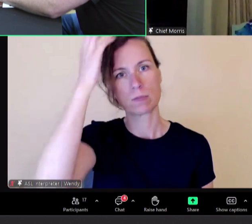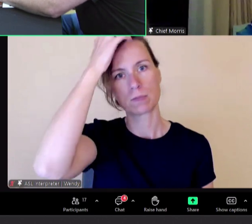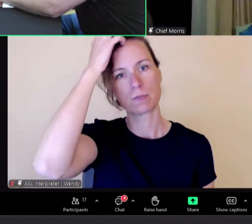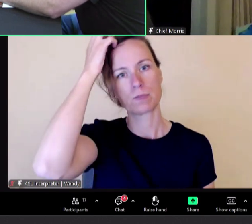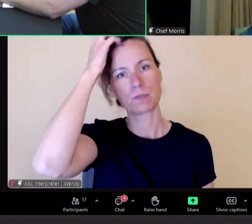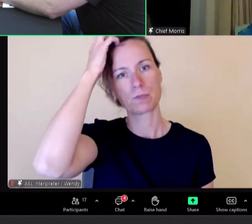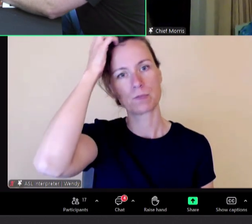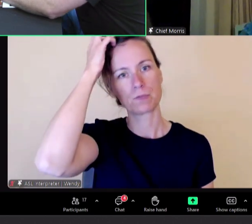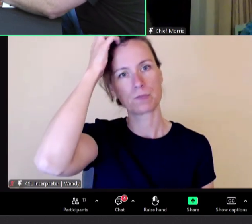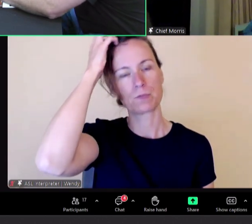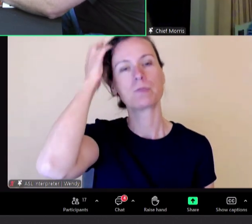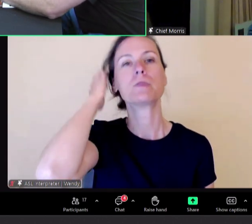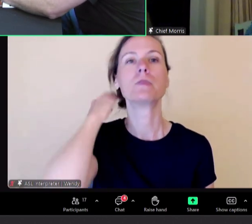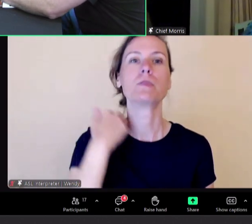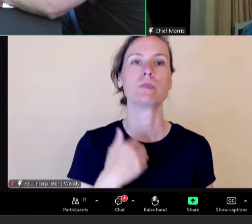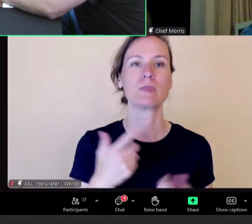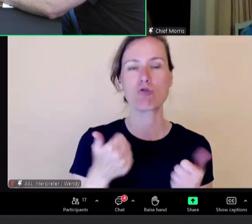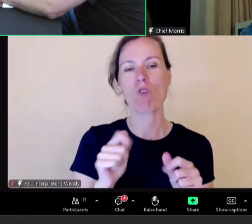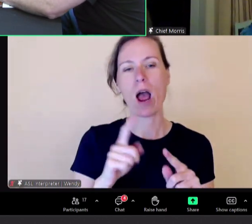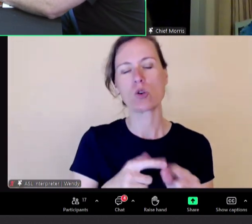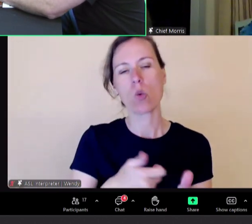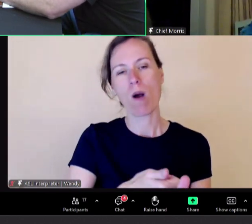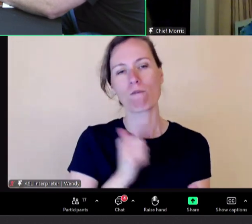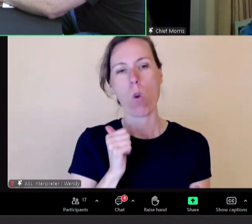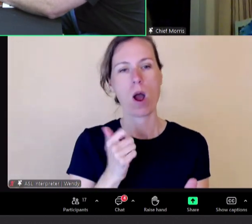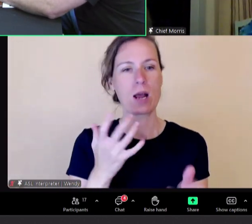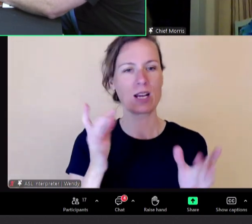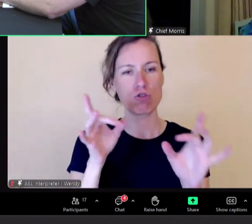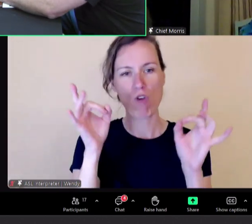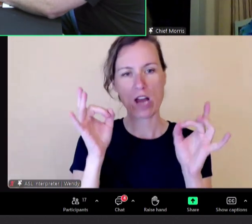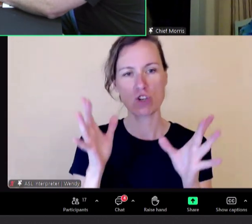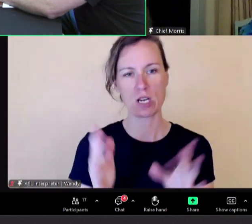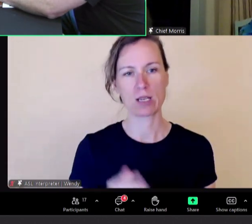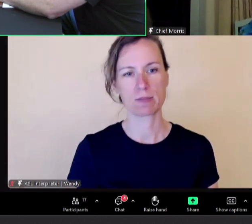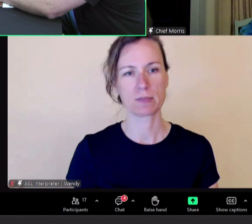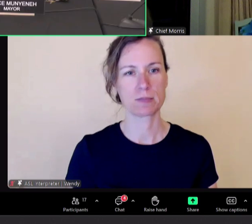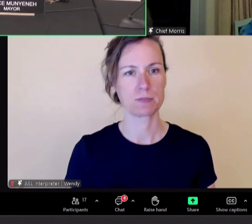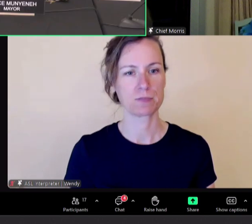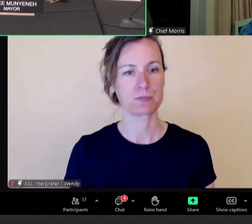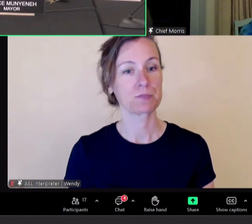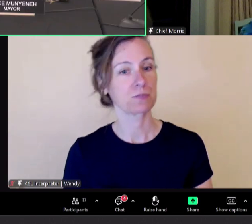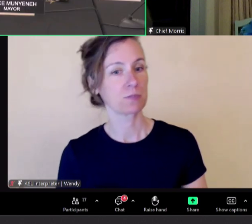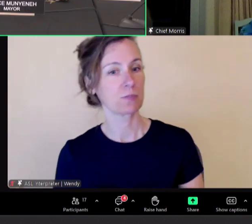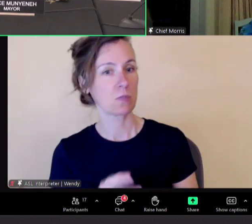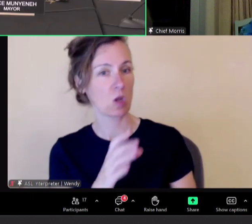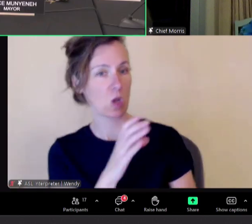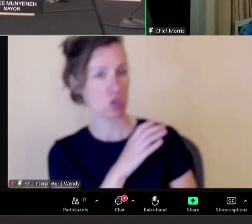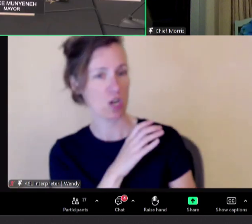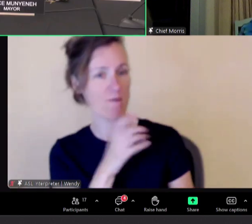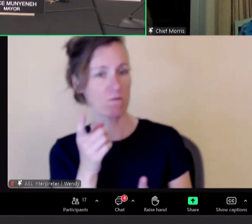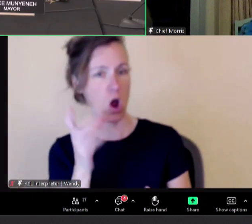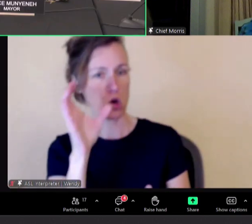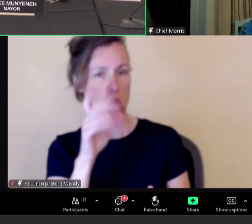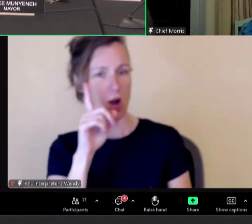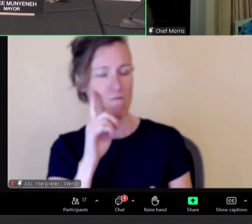it's trying to avoid a tragedy. Okay. Chief, were you looking for anything today? Are you looking for a motion?